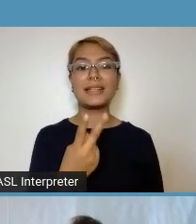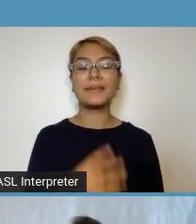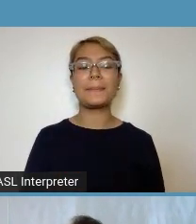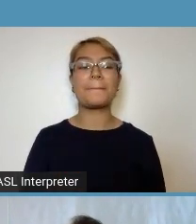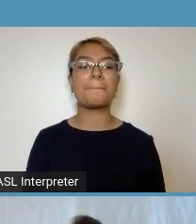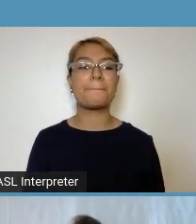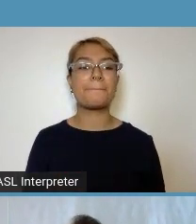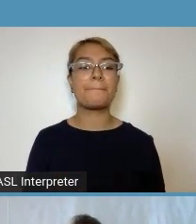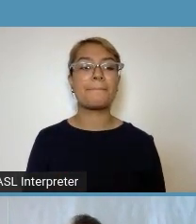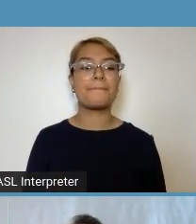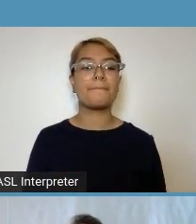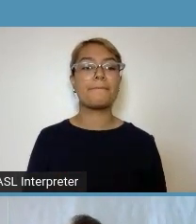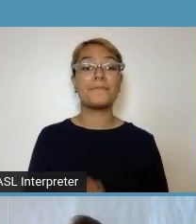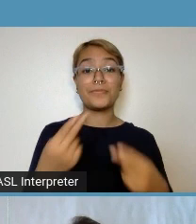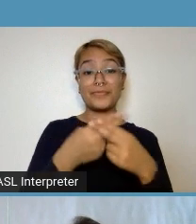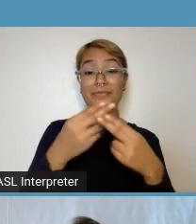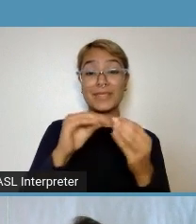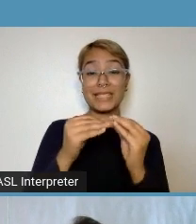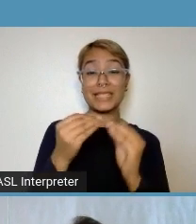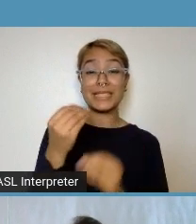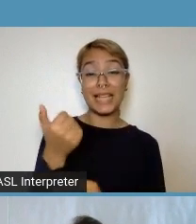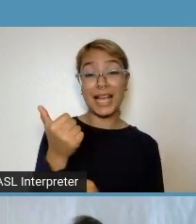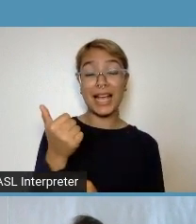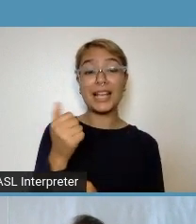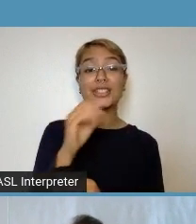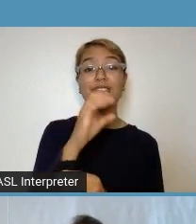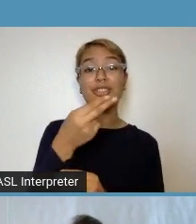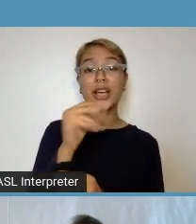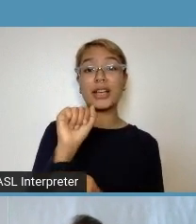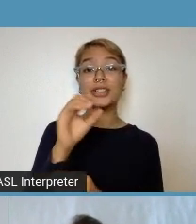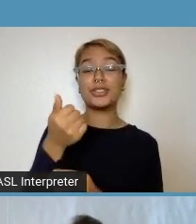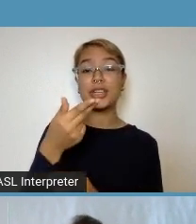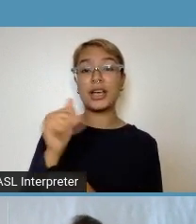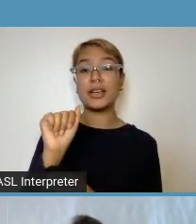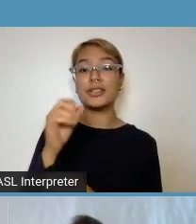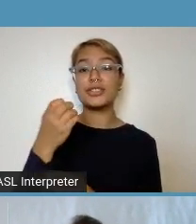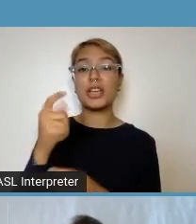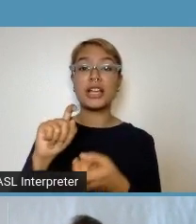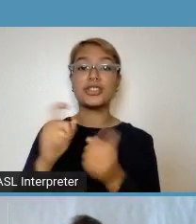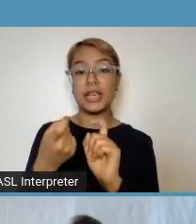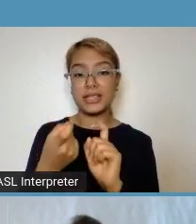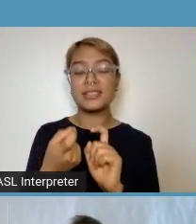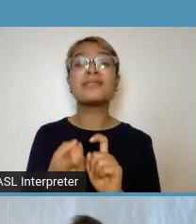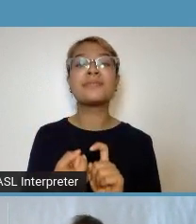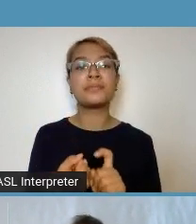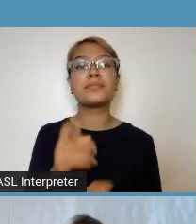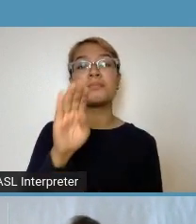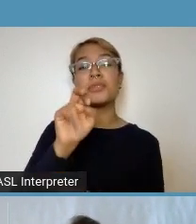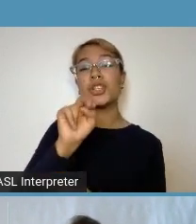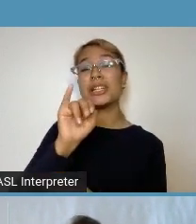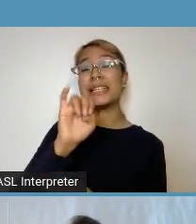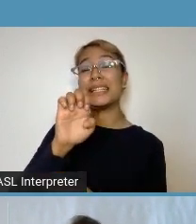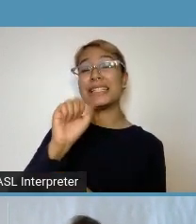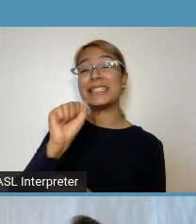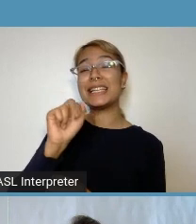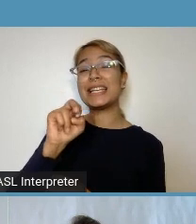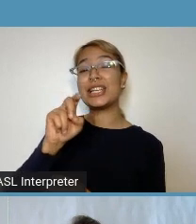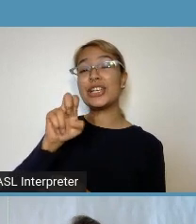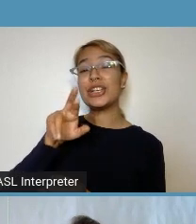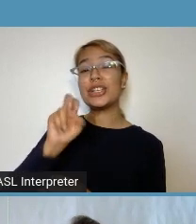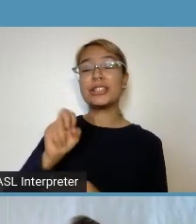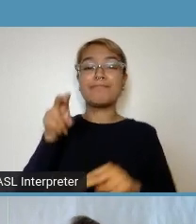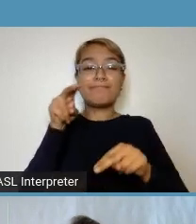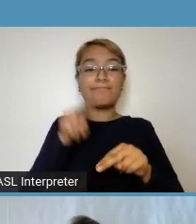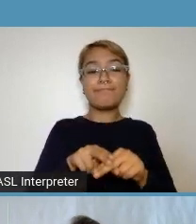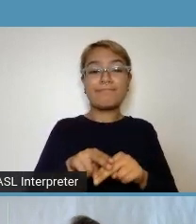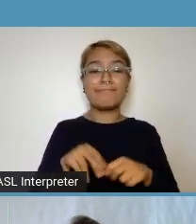Slide 10 is titled Cha-Cha-Cha Changes. There are four images, one of Bernie Sanders sitting in a folding chair with his knitted mittens on